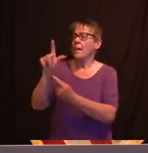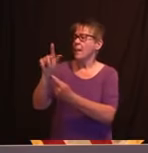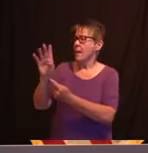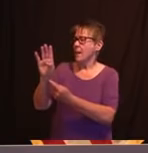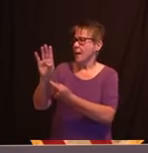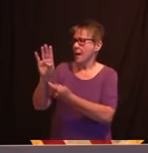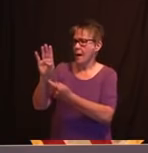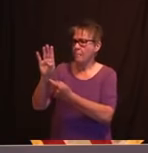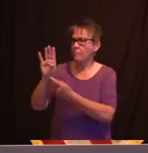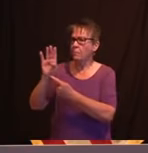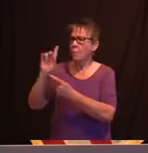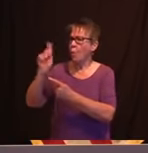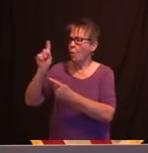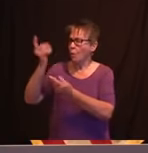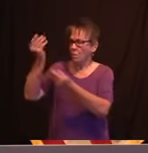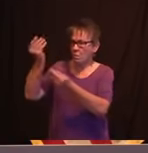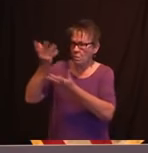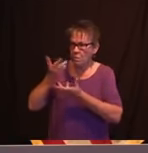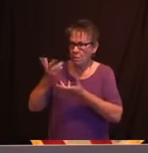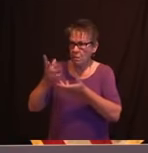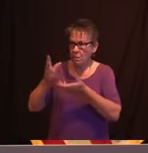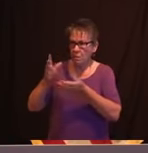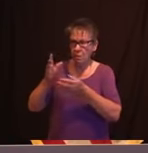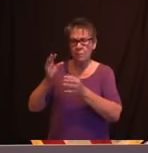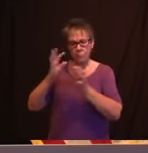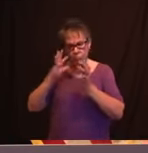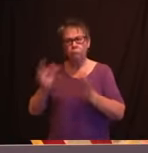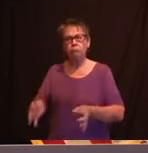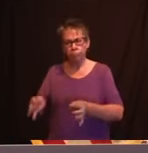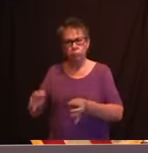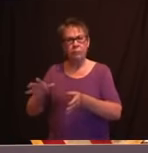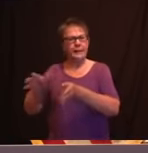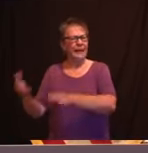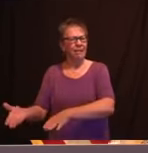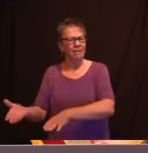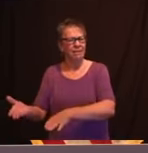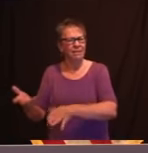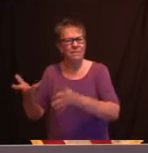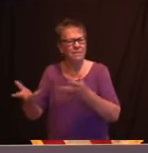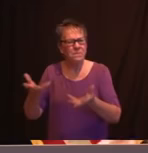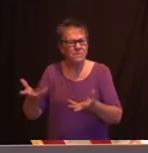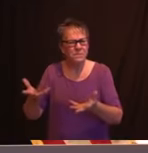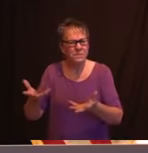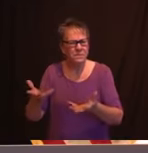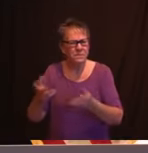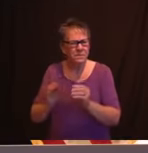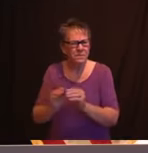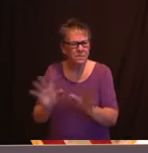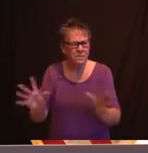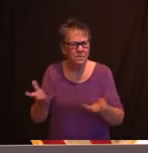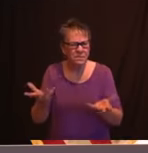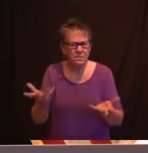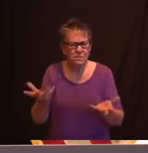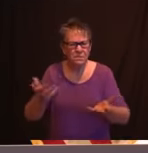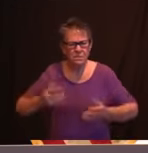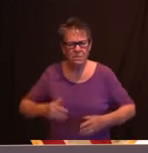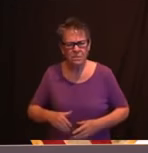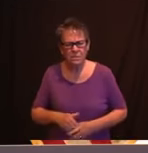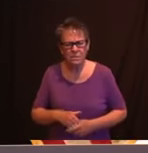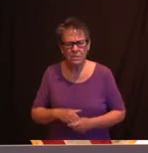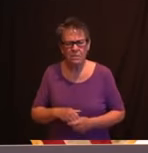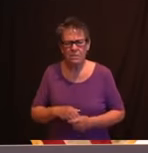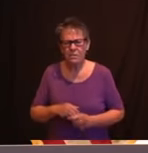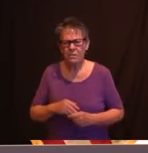I'm the least qualified person to answer this, but that's never held me back so far. I'll give you one thought and we'll turn it to Tina. I think the answer is